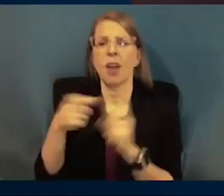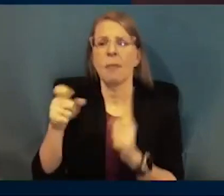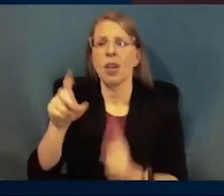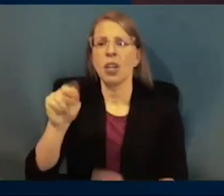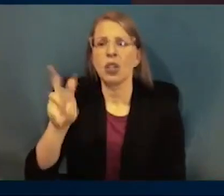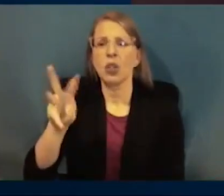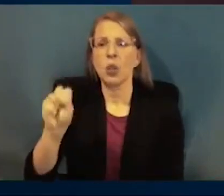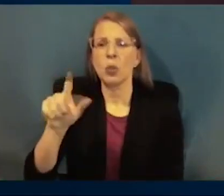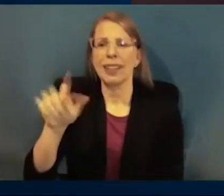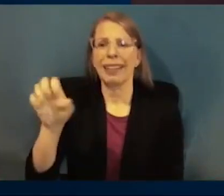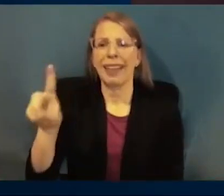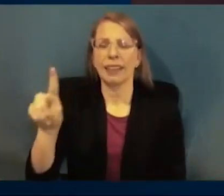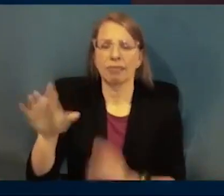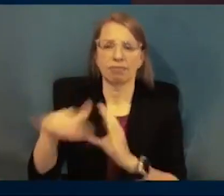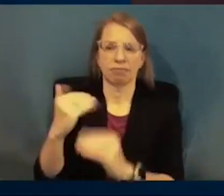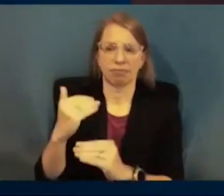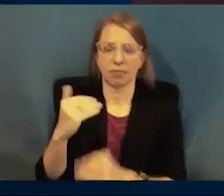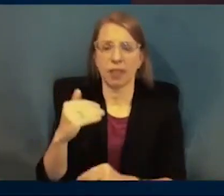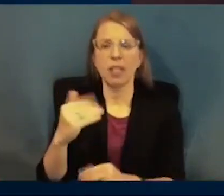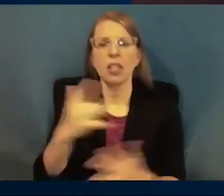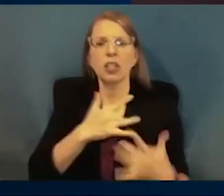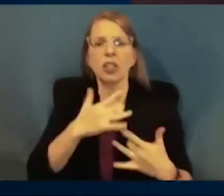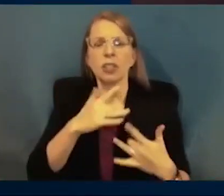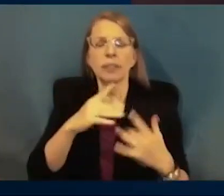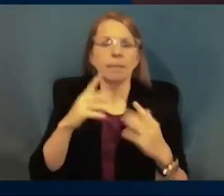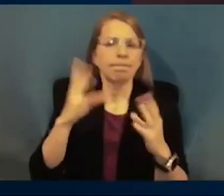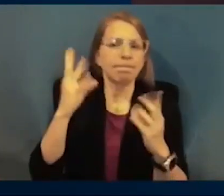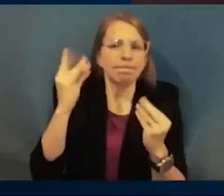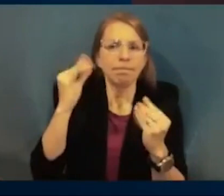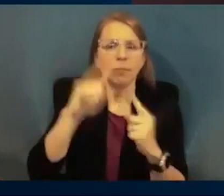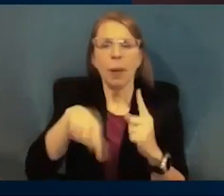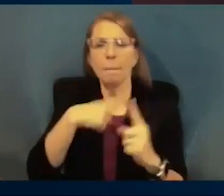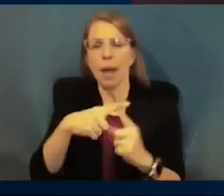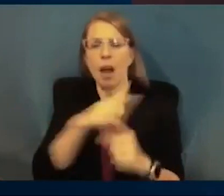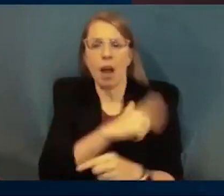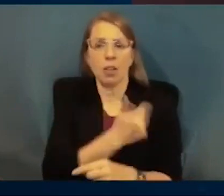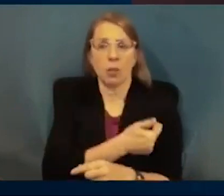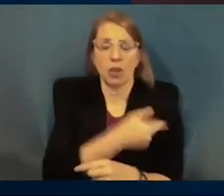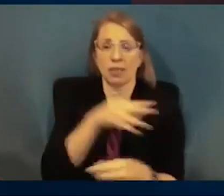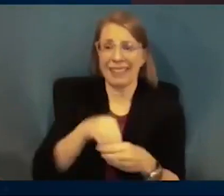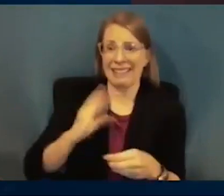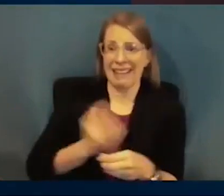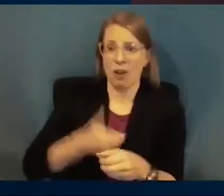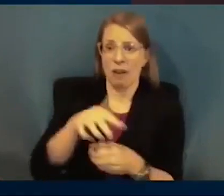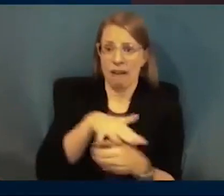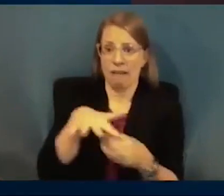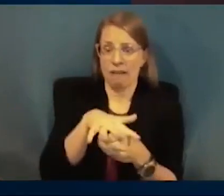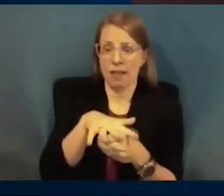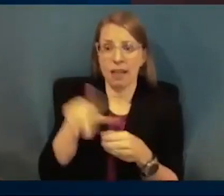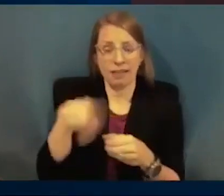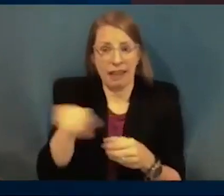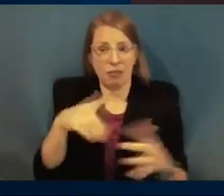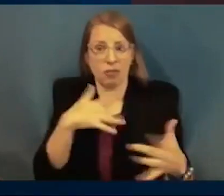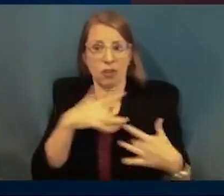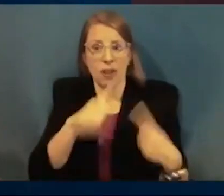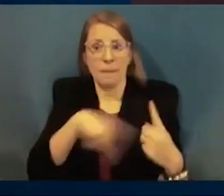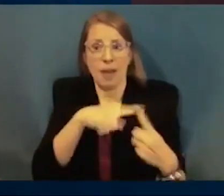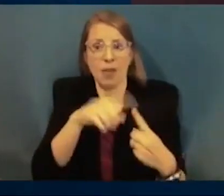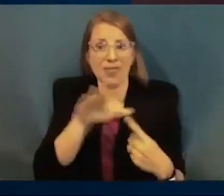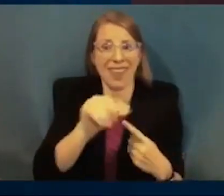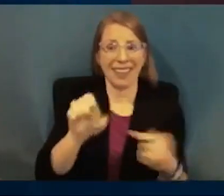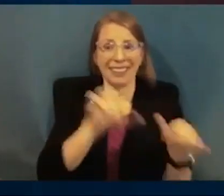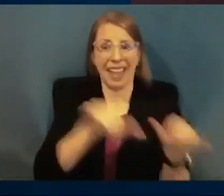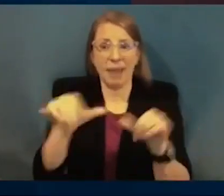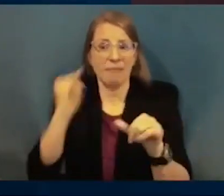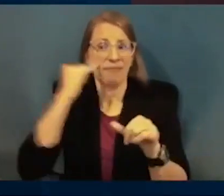about other hospitals in the area, like ours, Dr. Hawkinson, that are worried of similar surges in cases that might be coming to